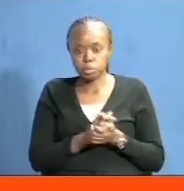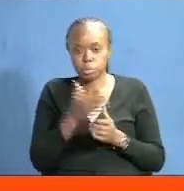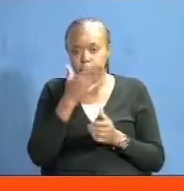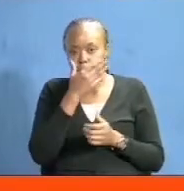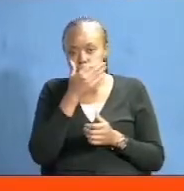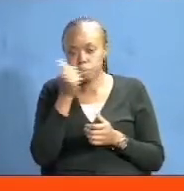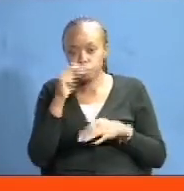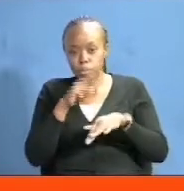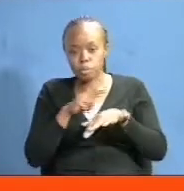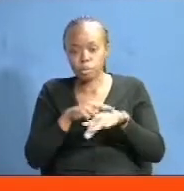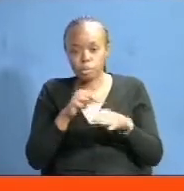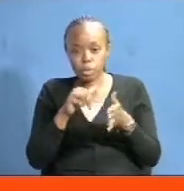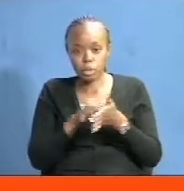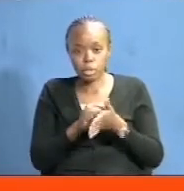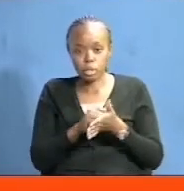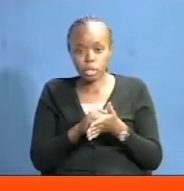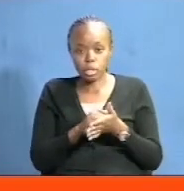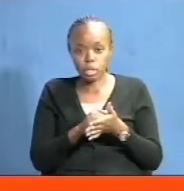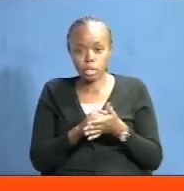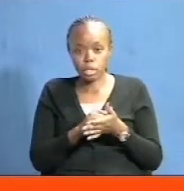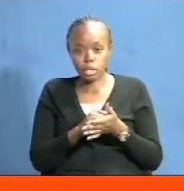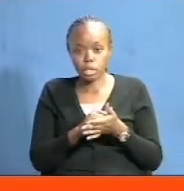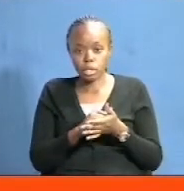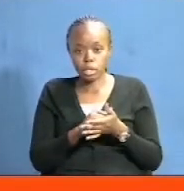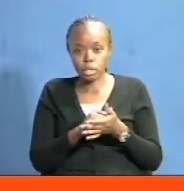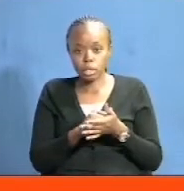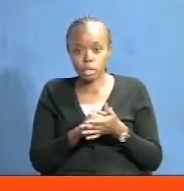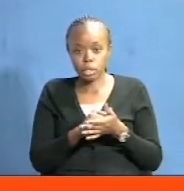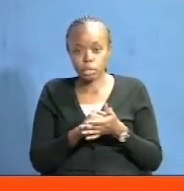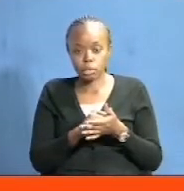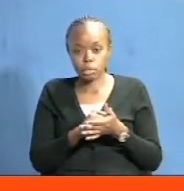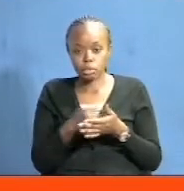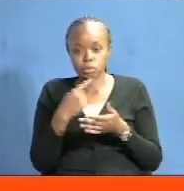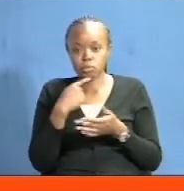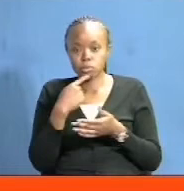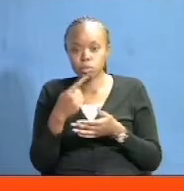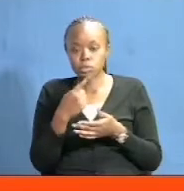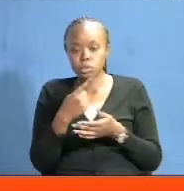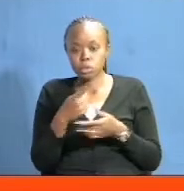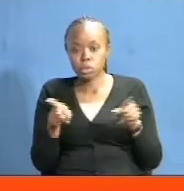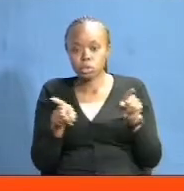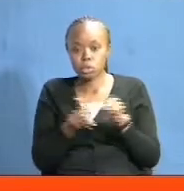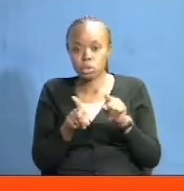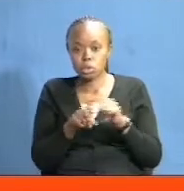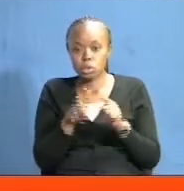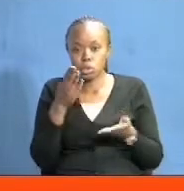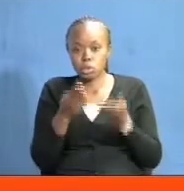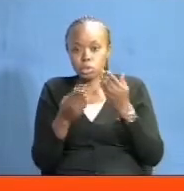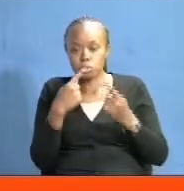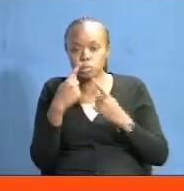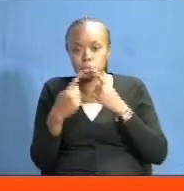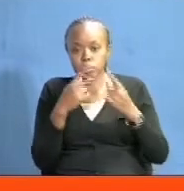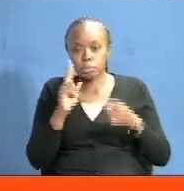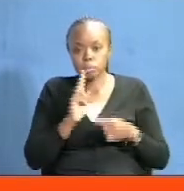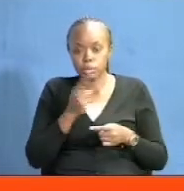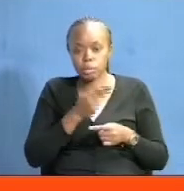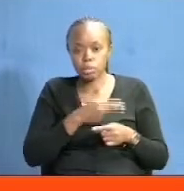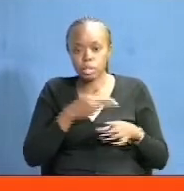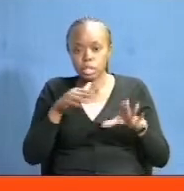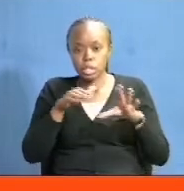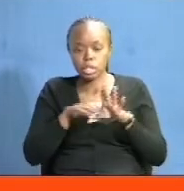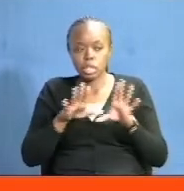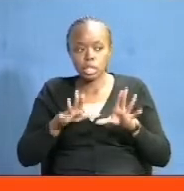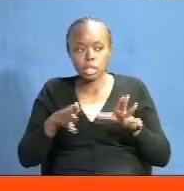that, Mr. Omurwa, so you could also maybe tell us in a nutshell how